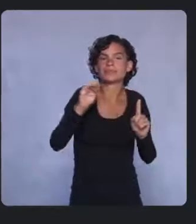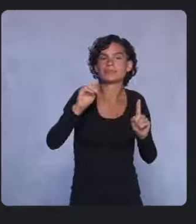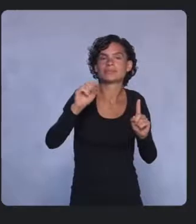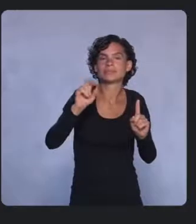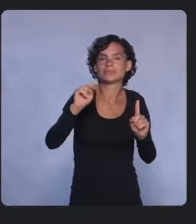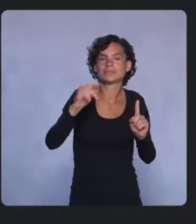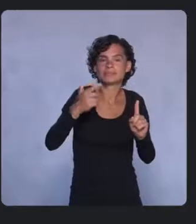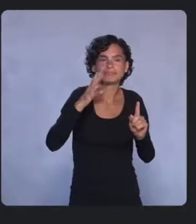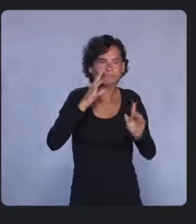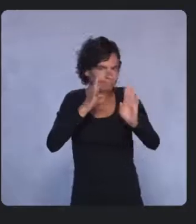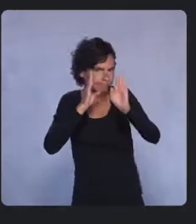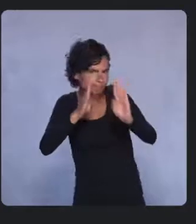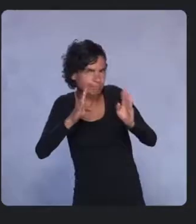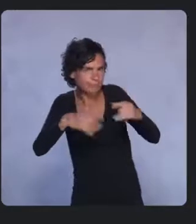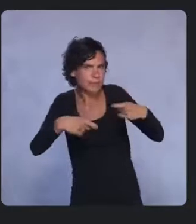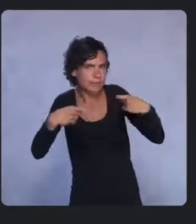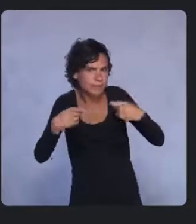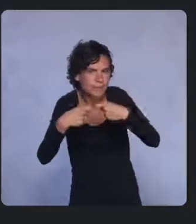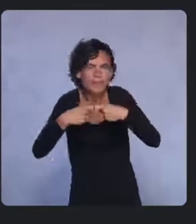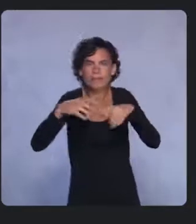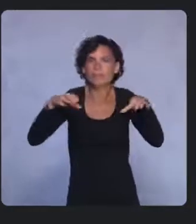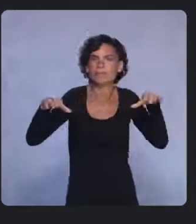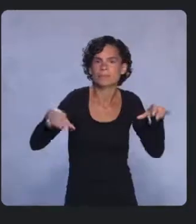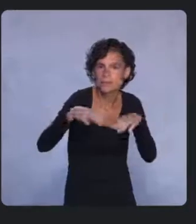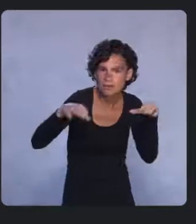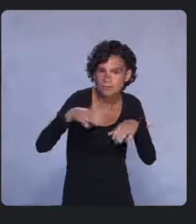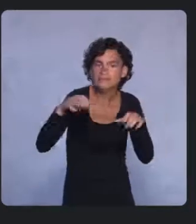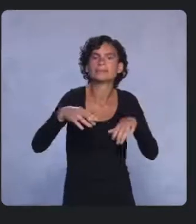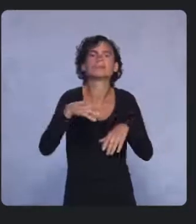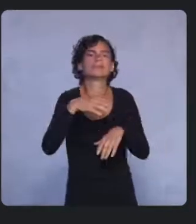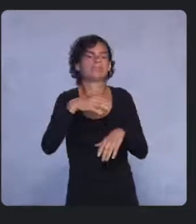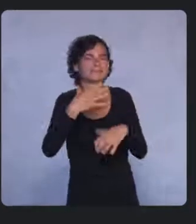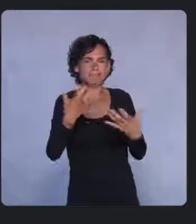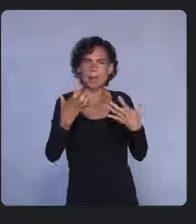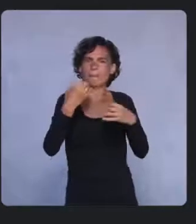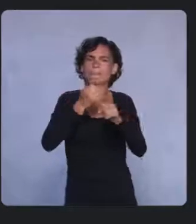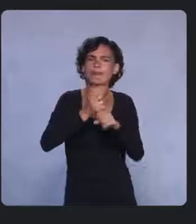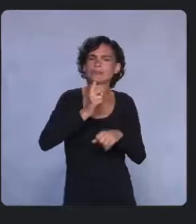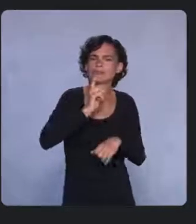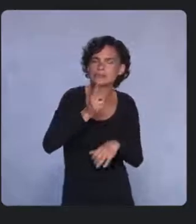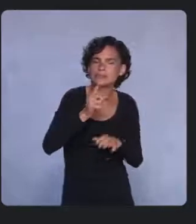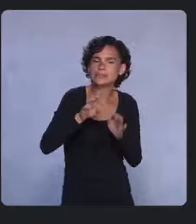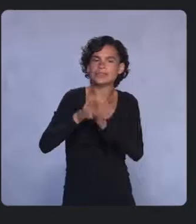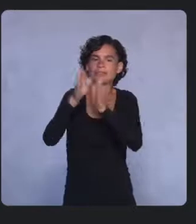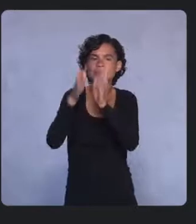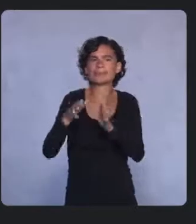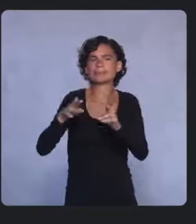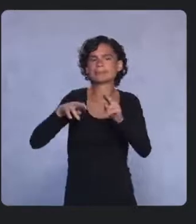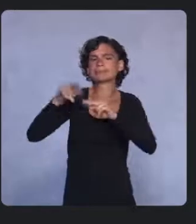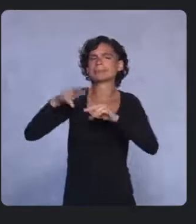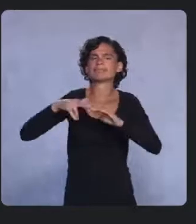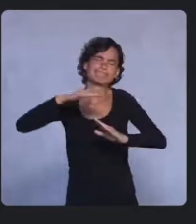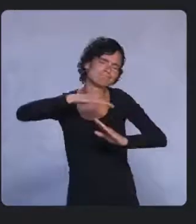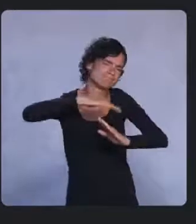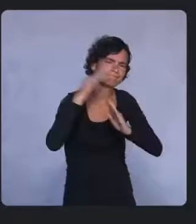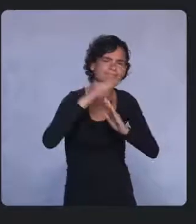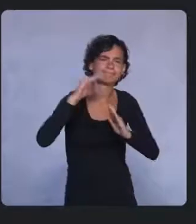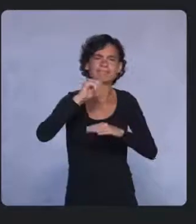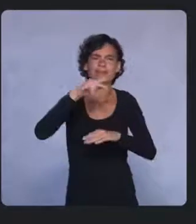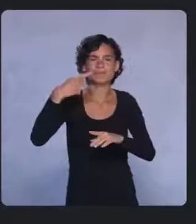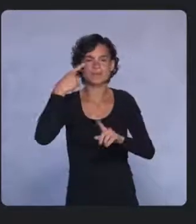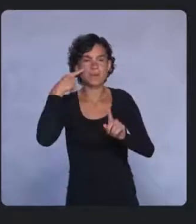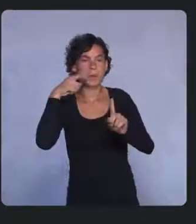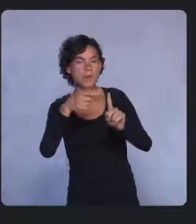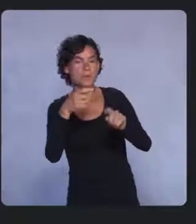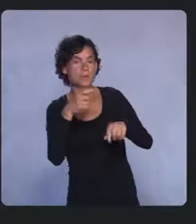life, performance, and making it easier for developers to build great apps for the watch. Second, a whole